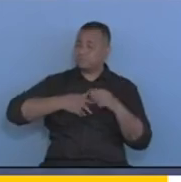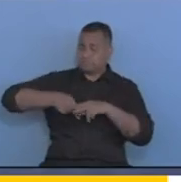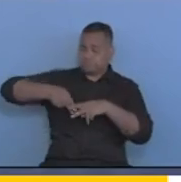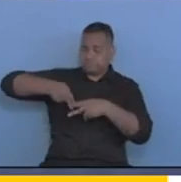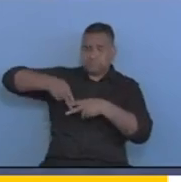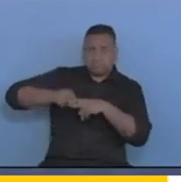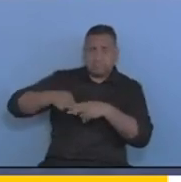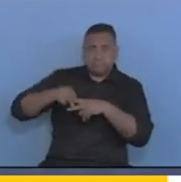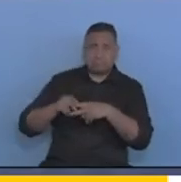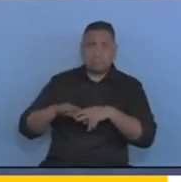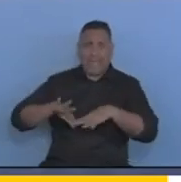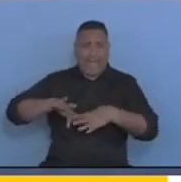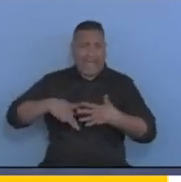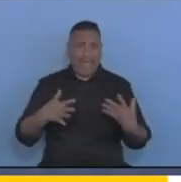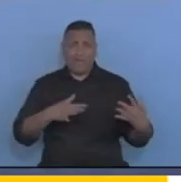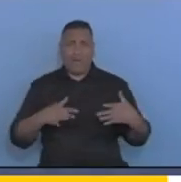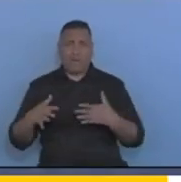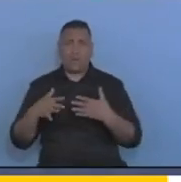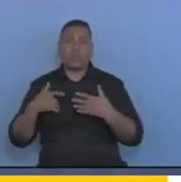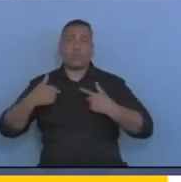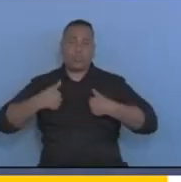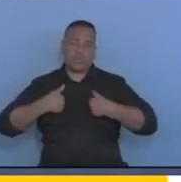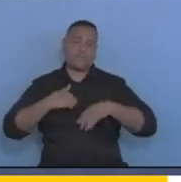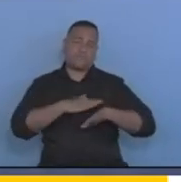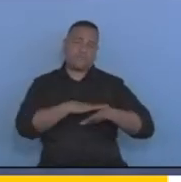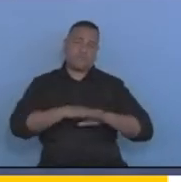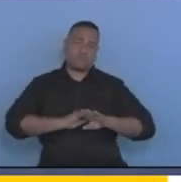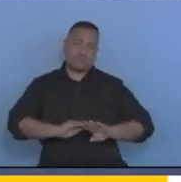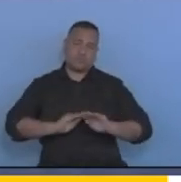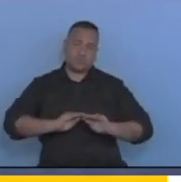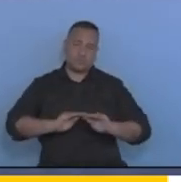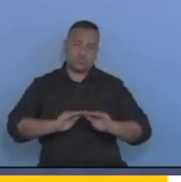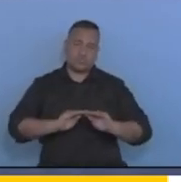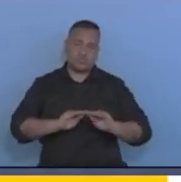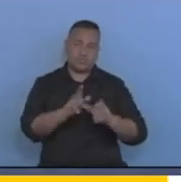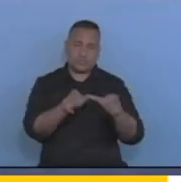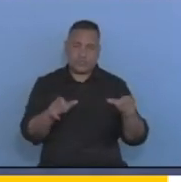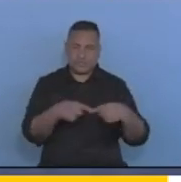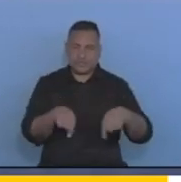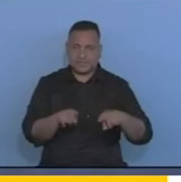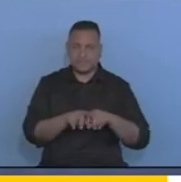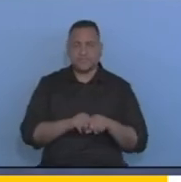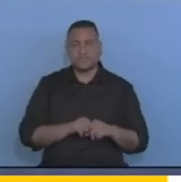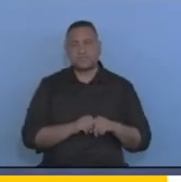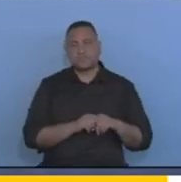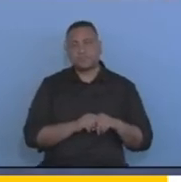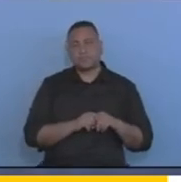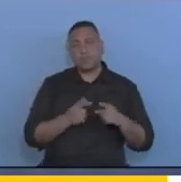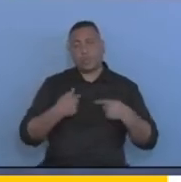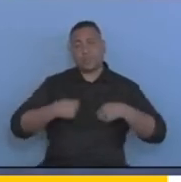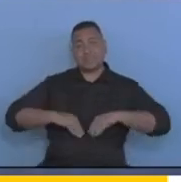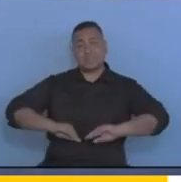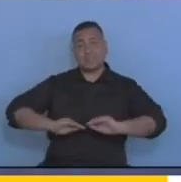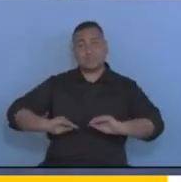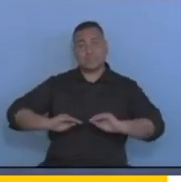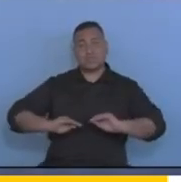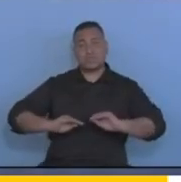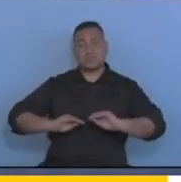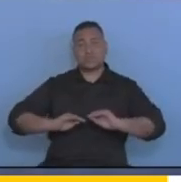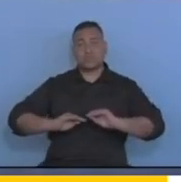also start at the basics with our plumbing students. They are then taught how to use tools,